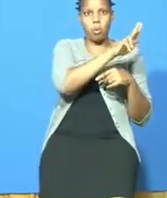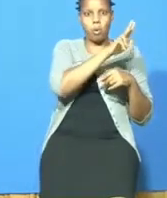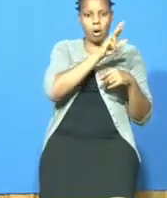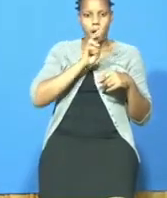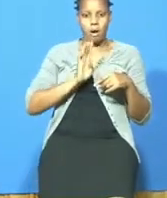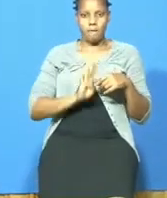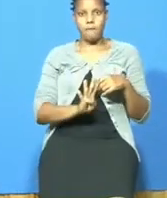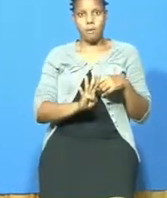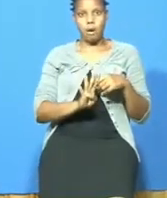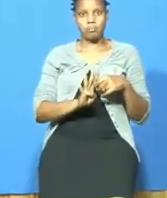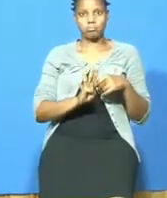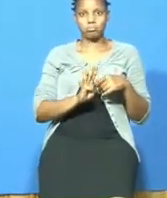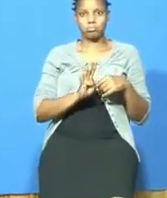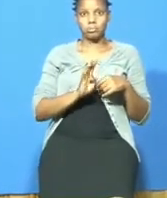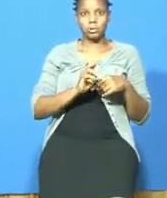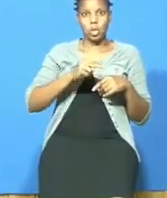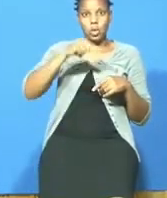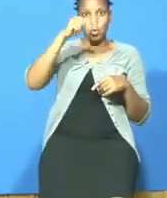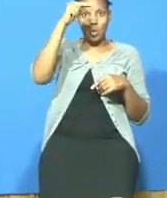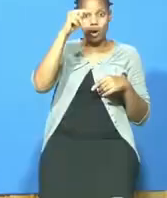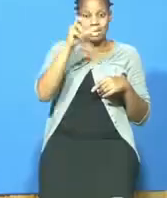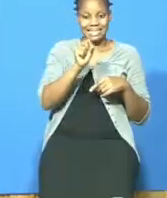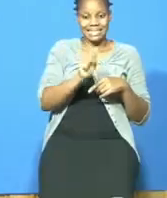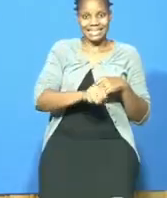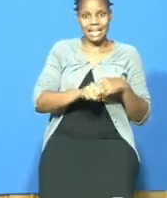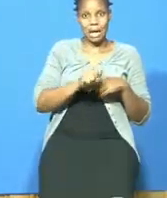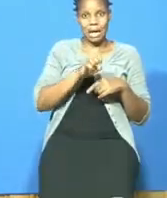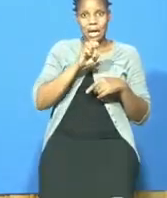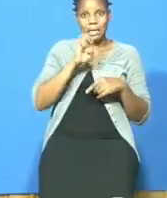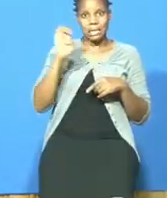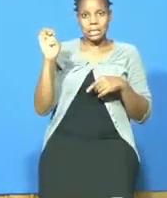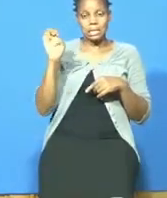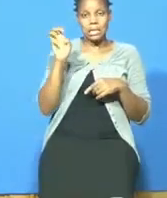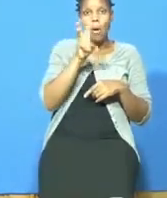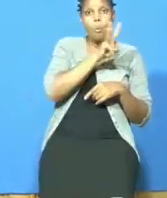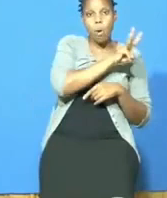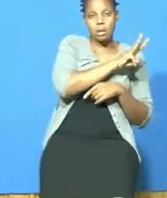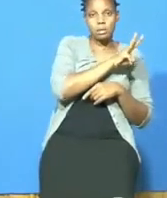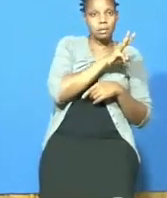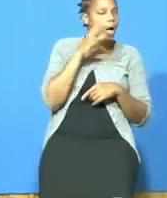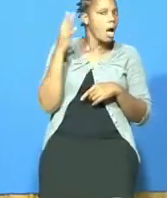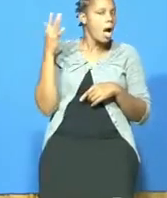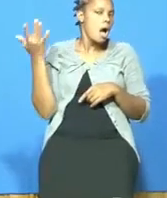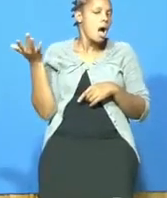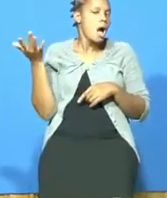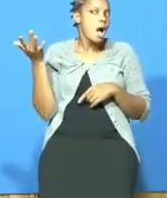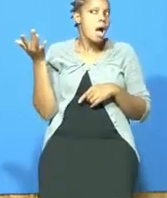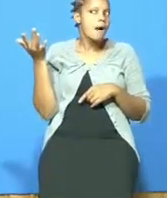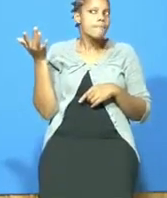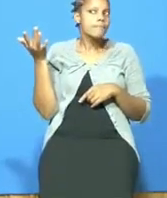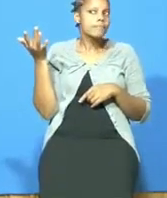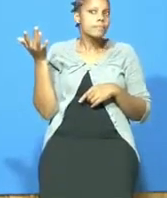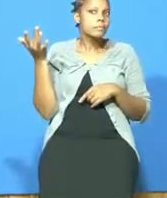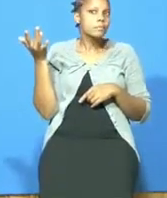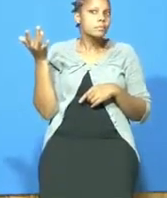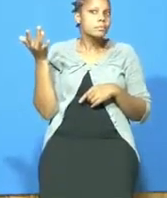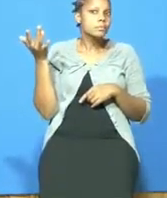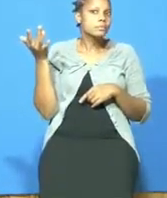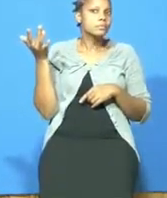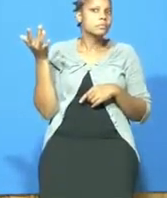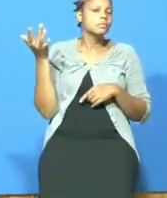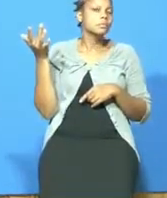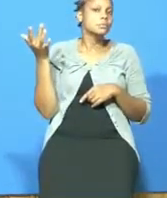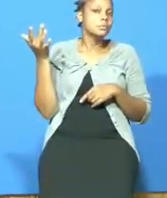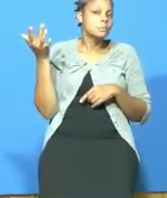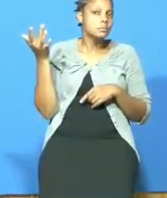four compass poles at the earth, corners, north, east,